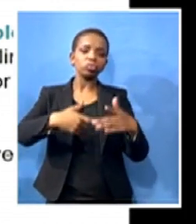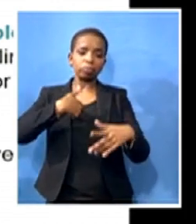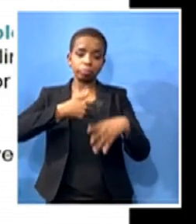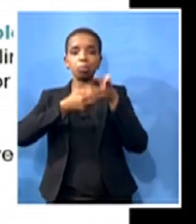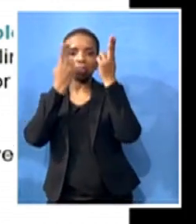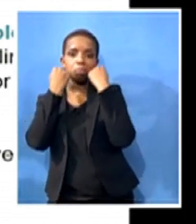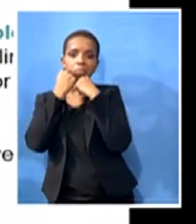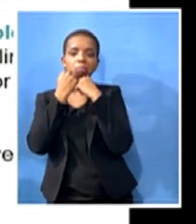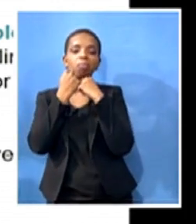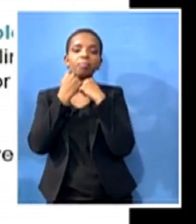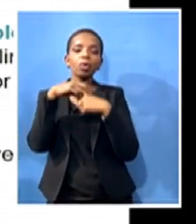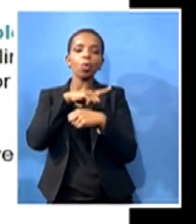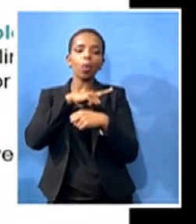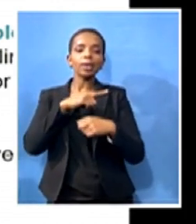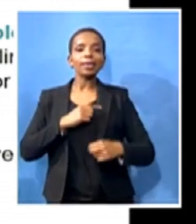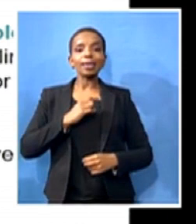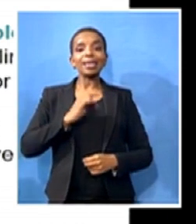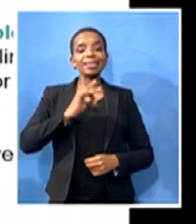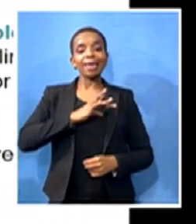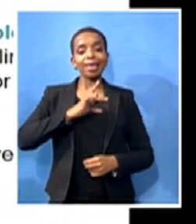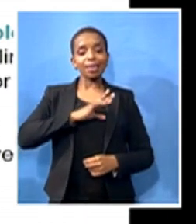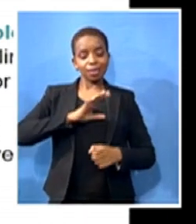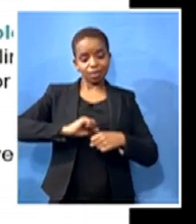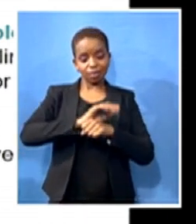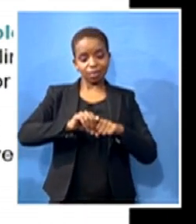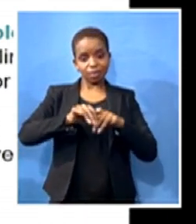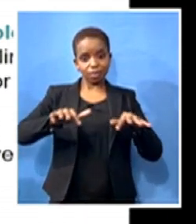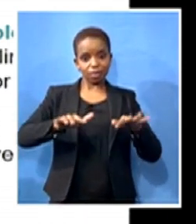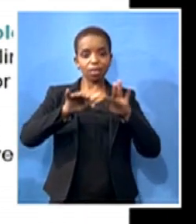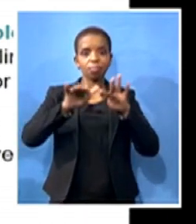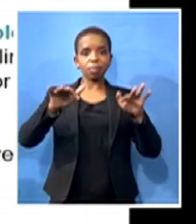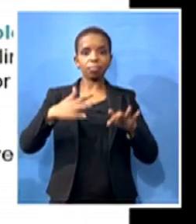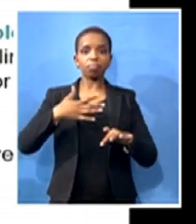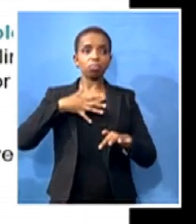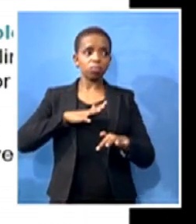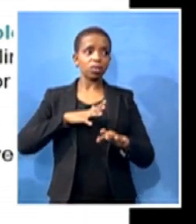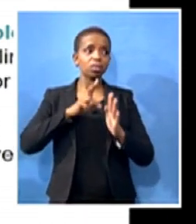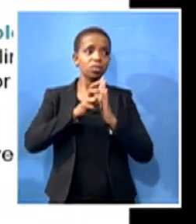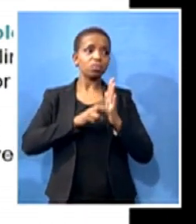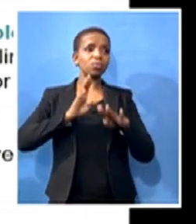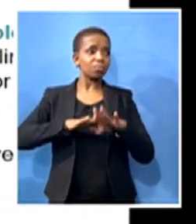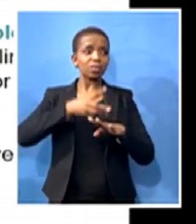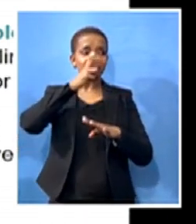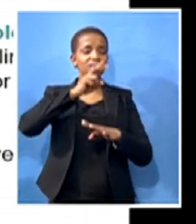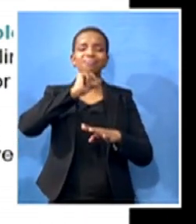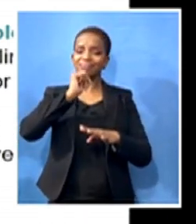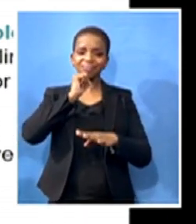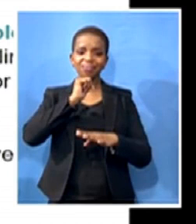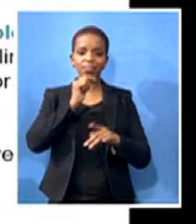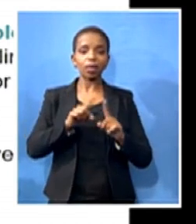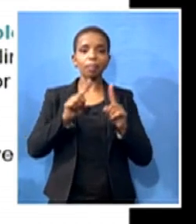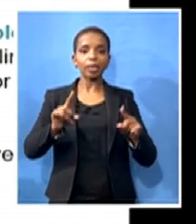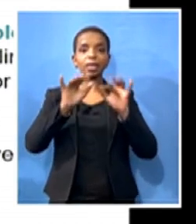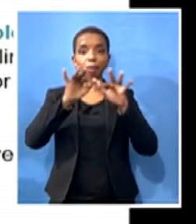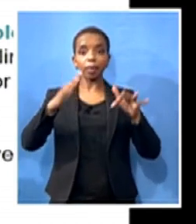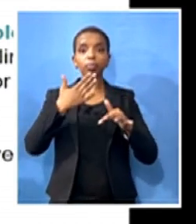want more rules and not less. However, the angrier people become, the less likely they